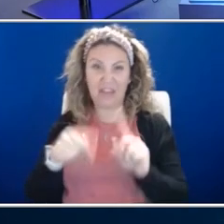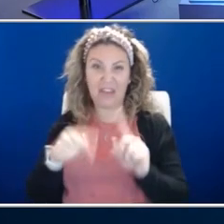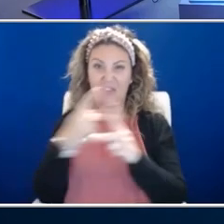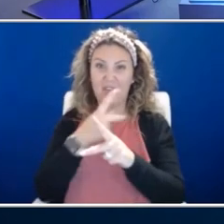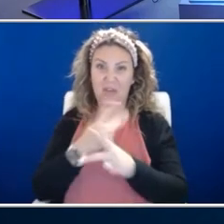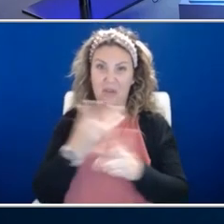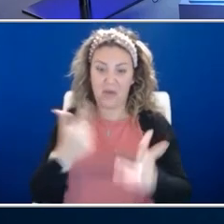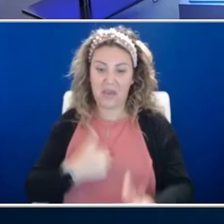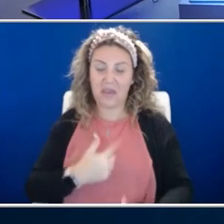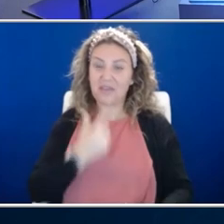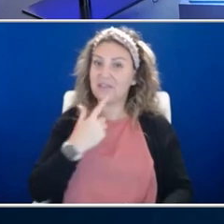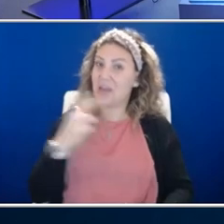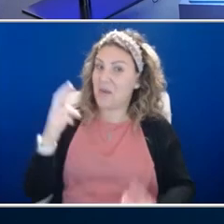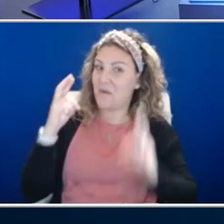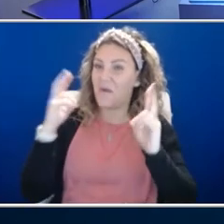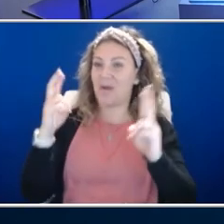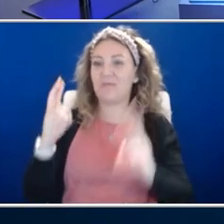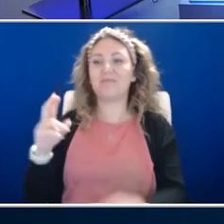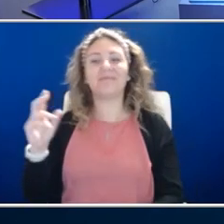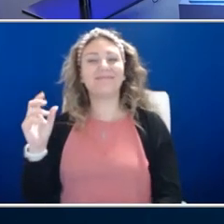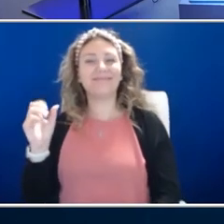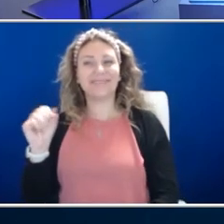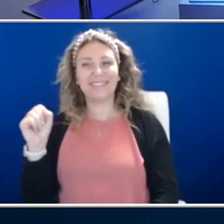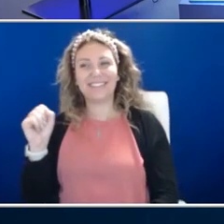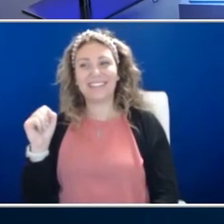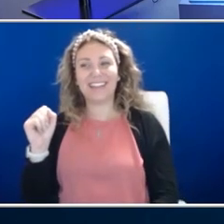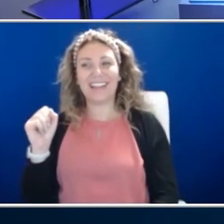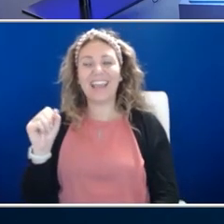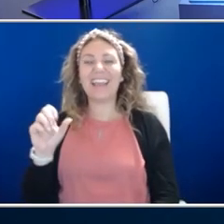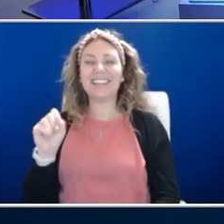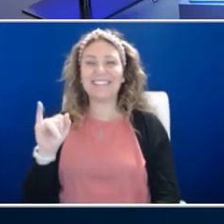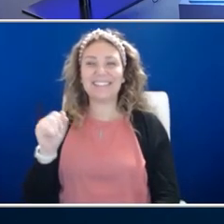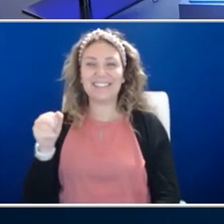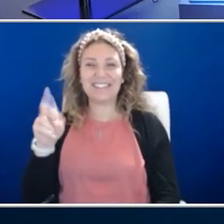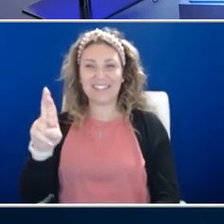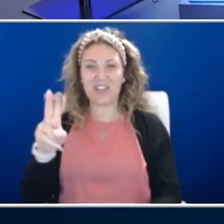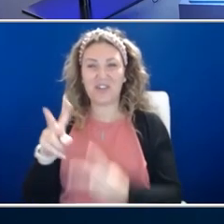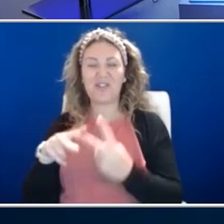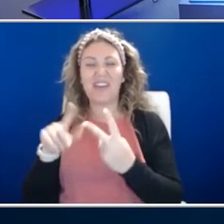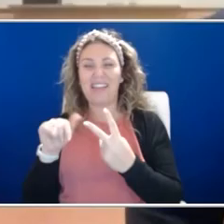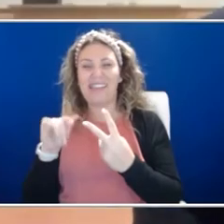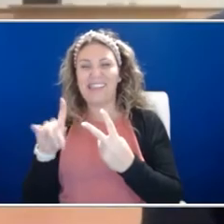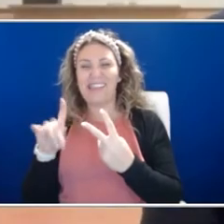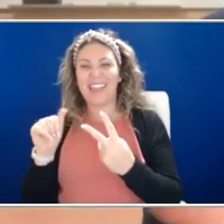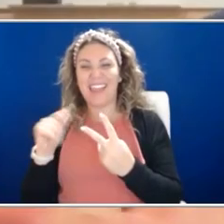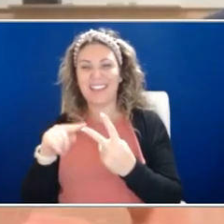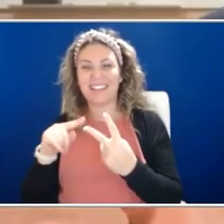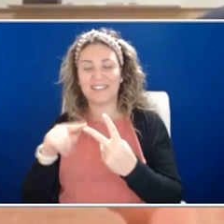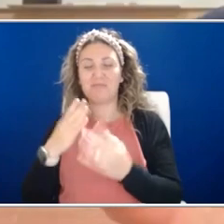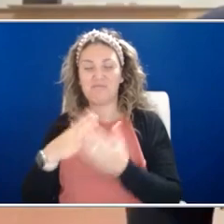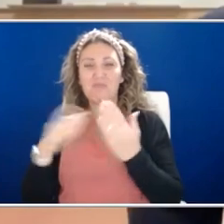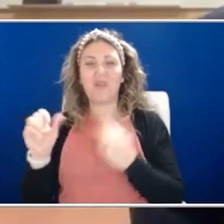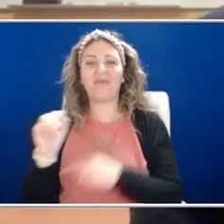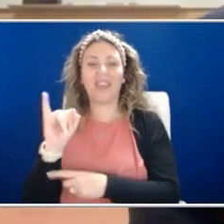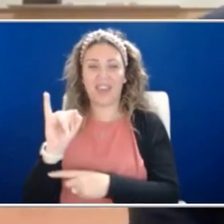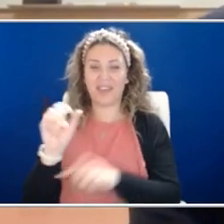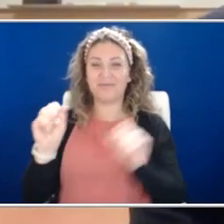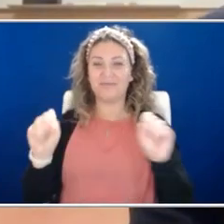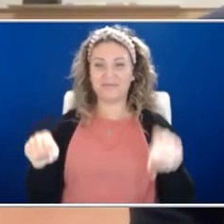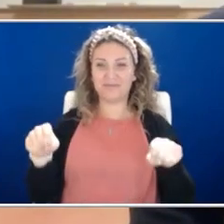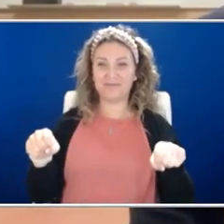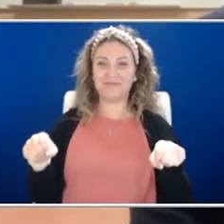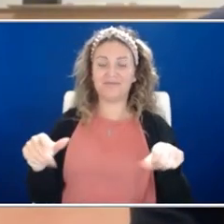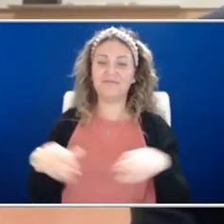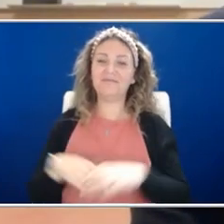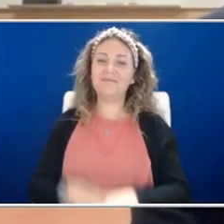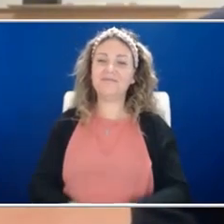hope? Yeah, no. Siri and Alexa is considered a part of AI capability.